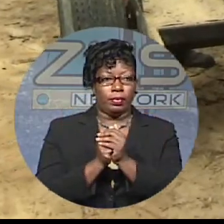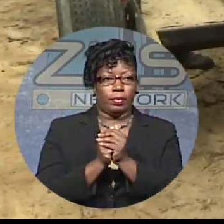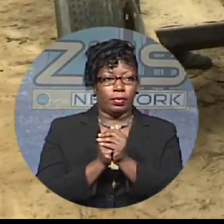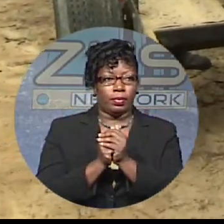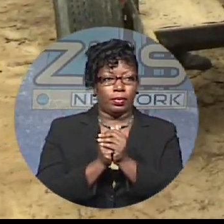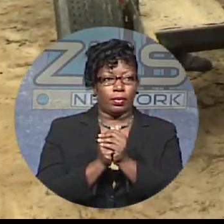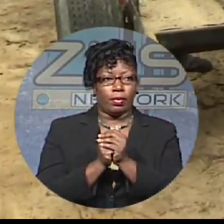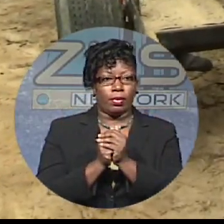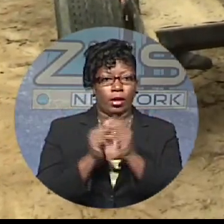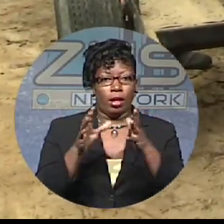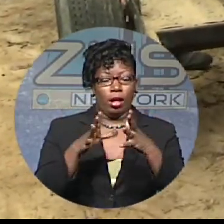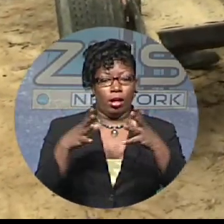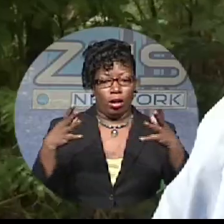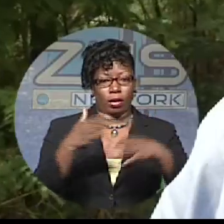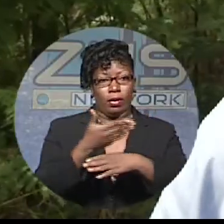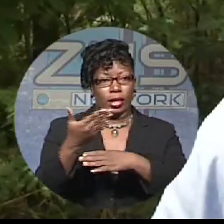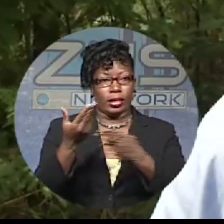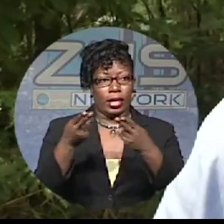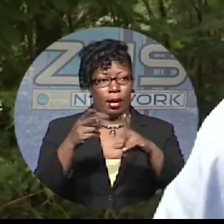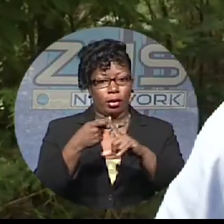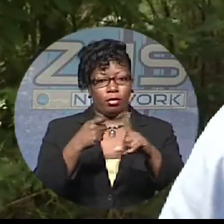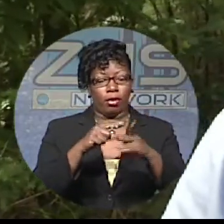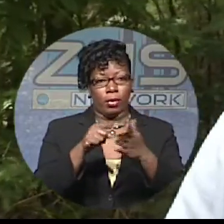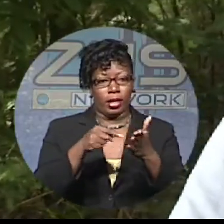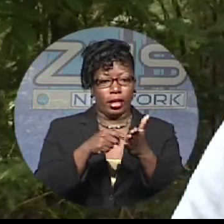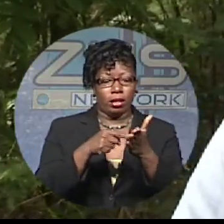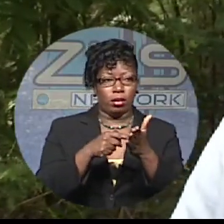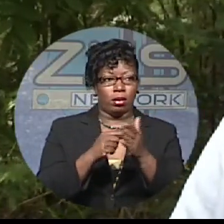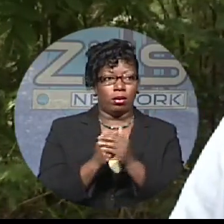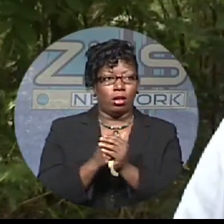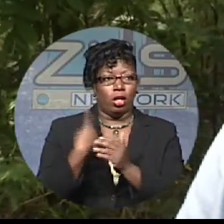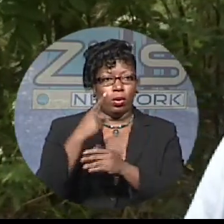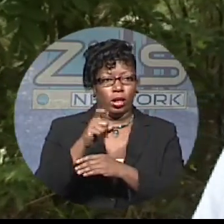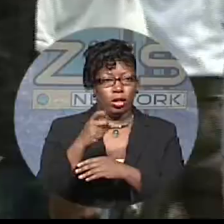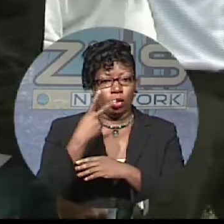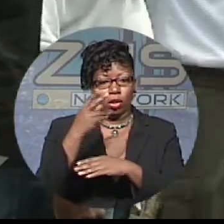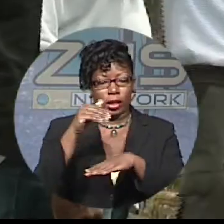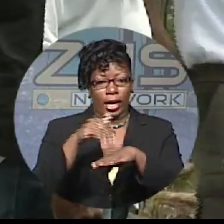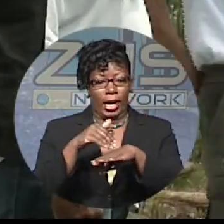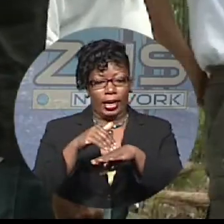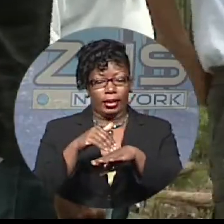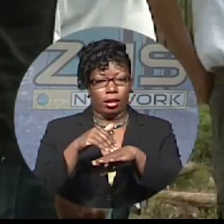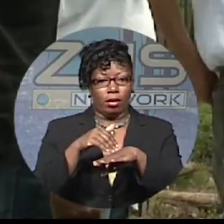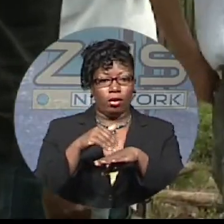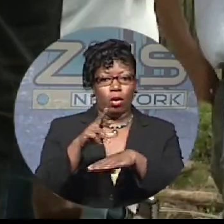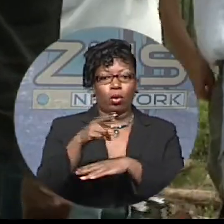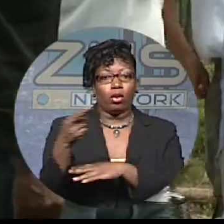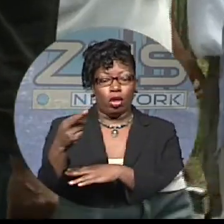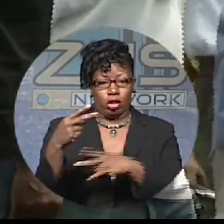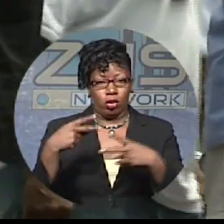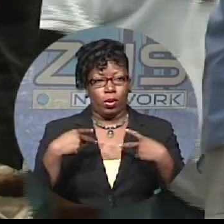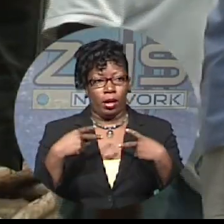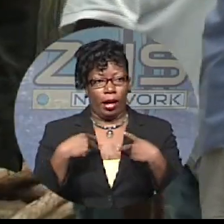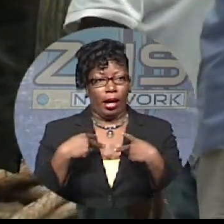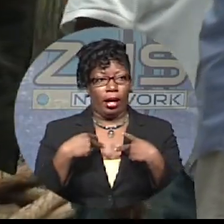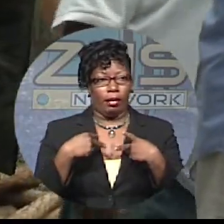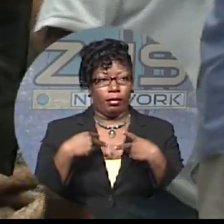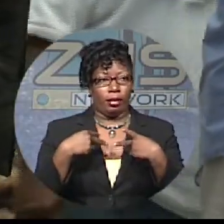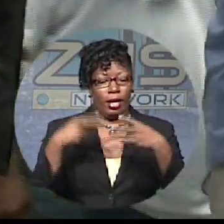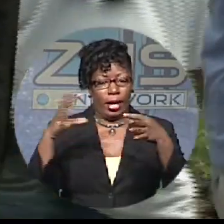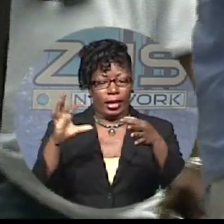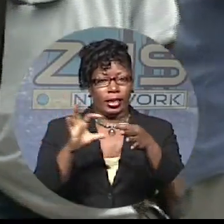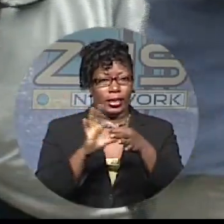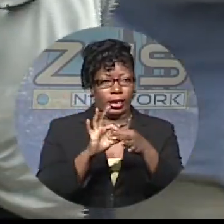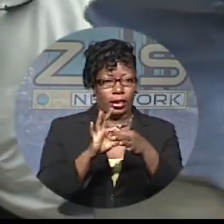of spin-off could come from it. We have to start looking at our natural resources and connect the